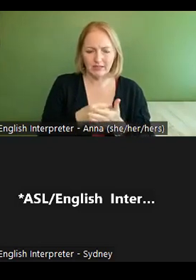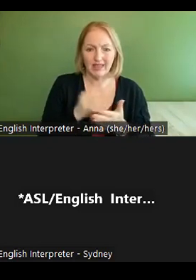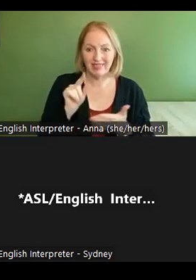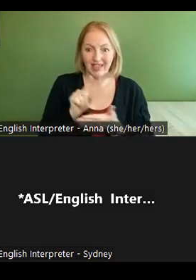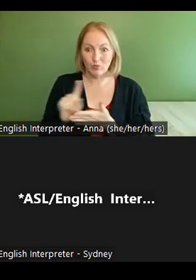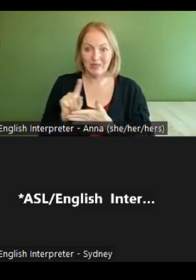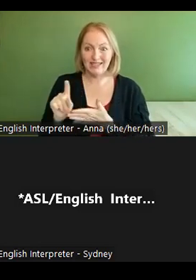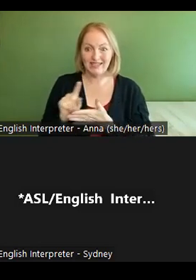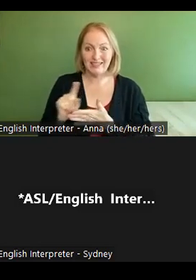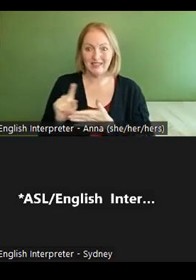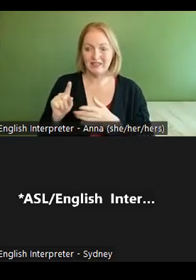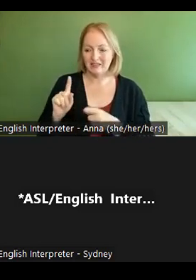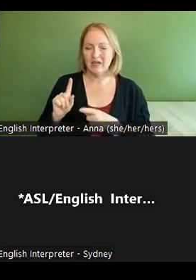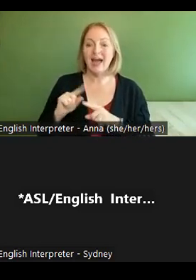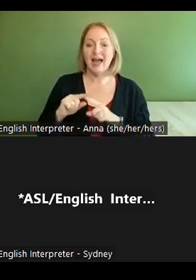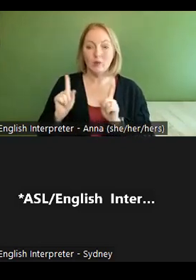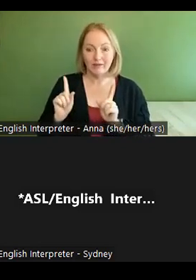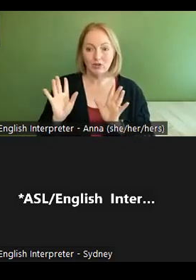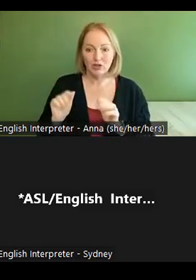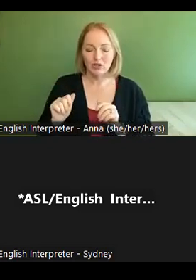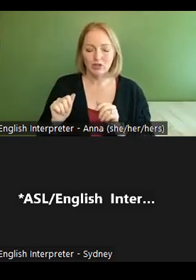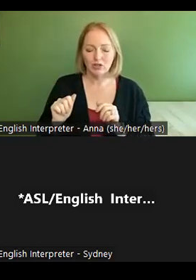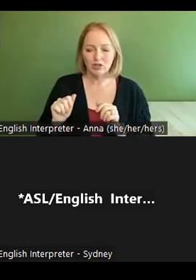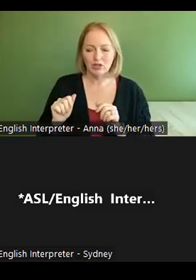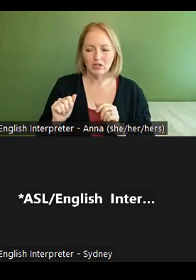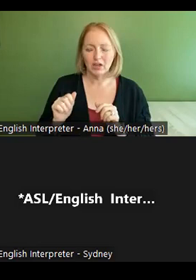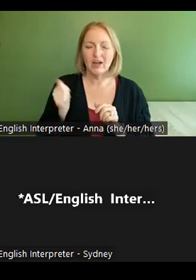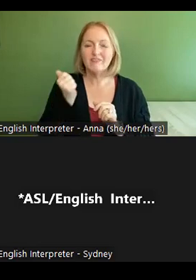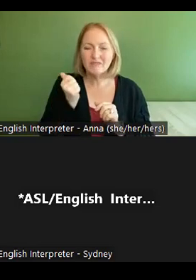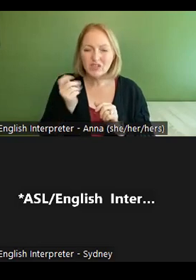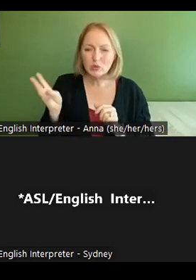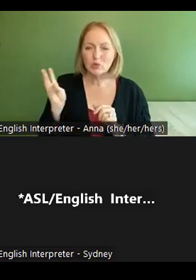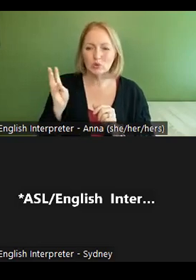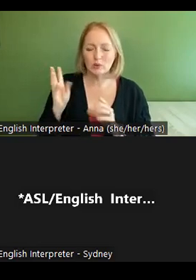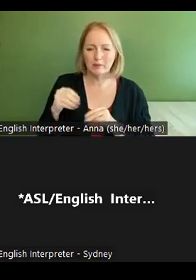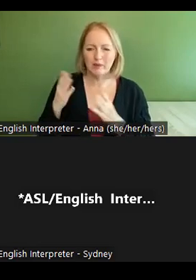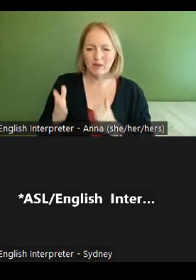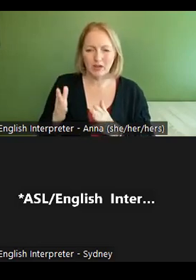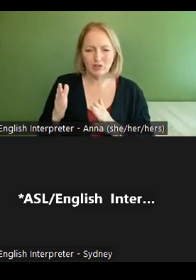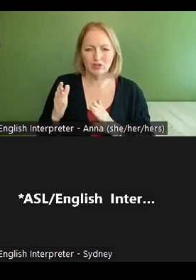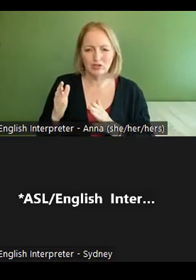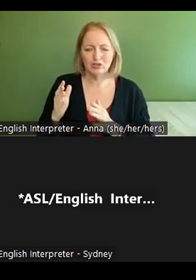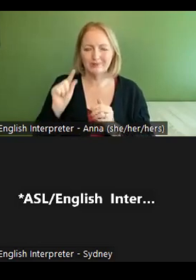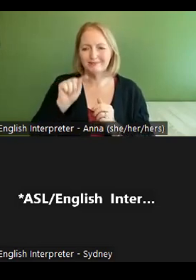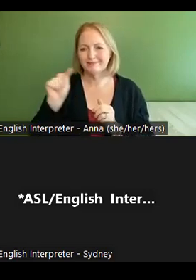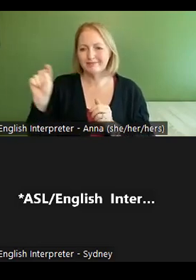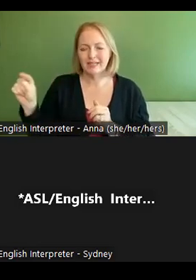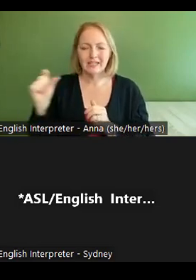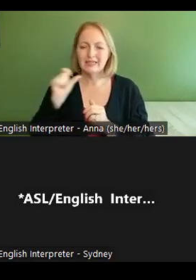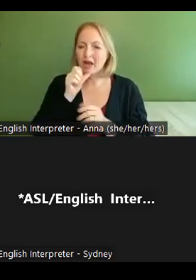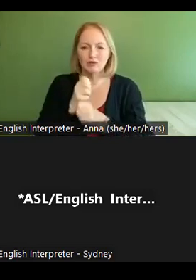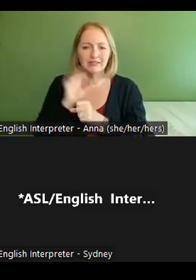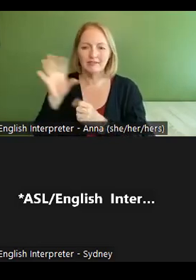that we were talking about. However, there is a couple of providers that I can say that they did not receive